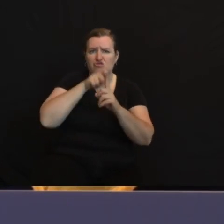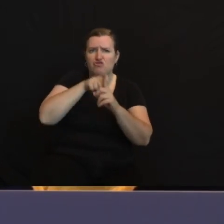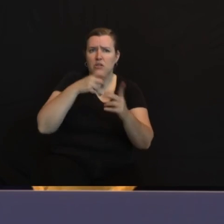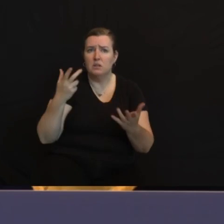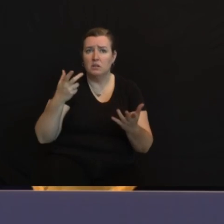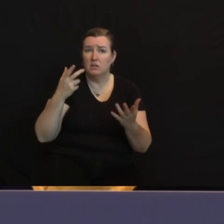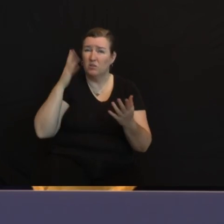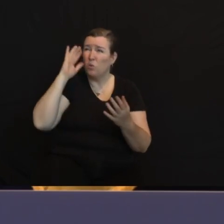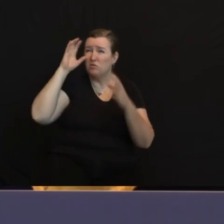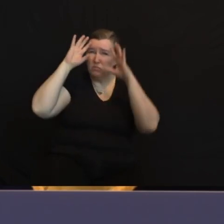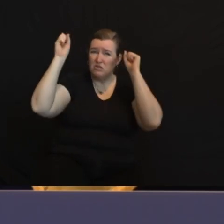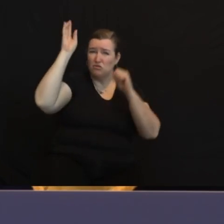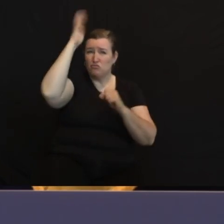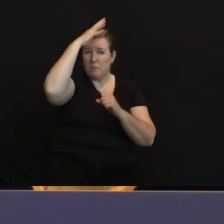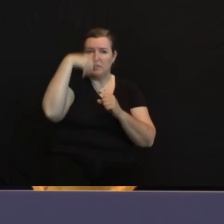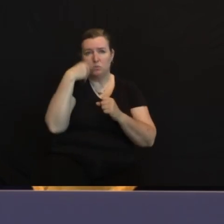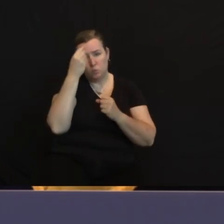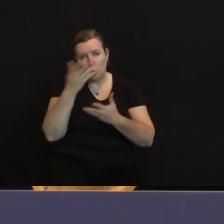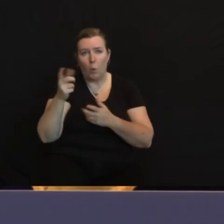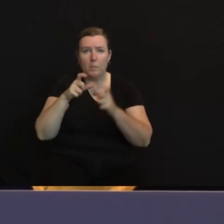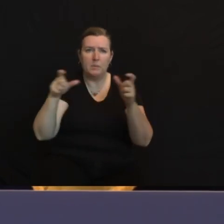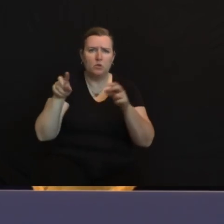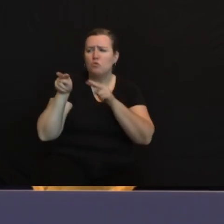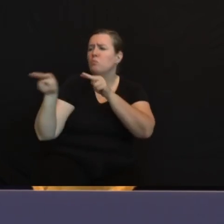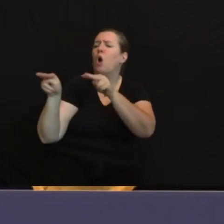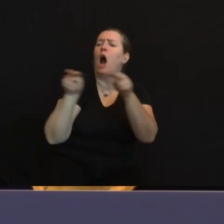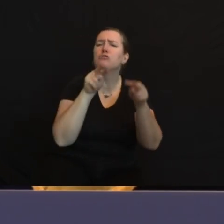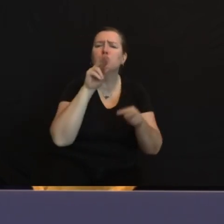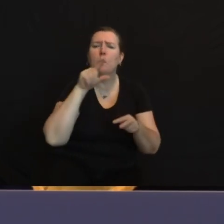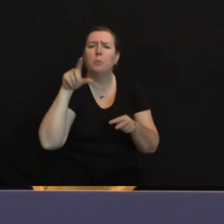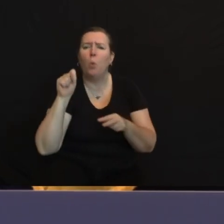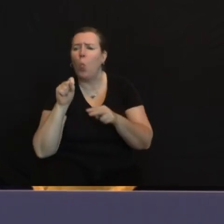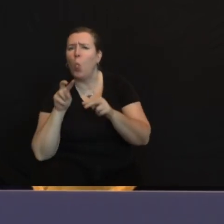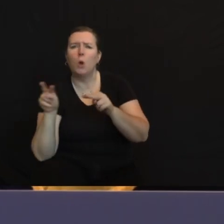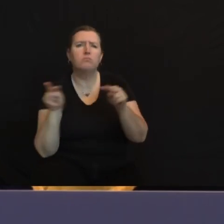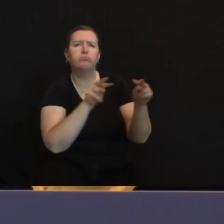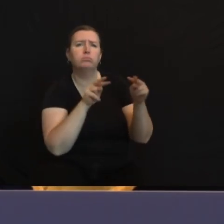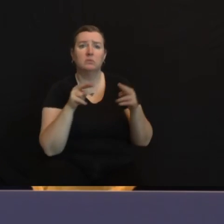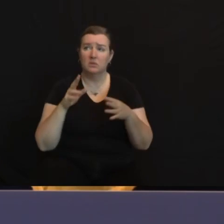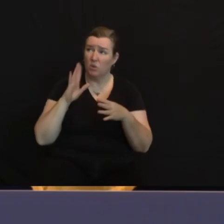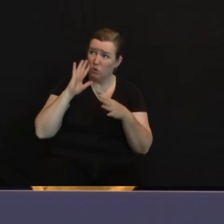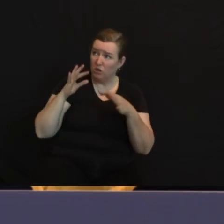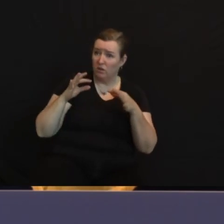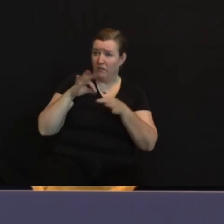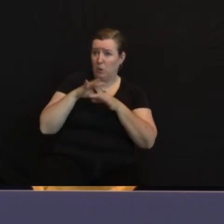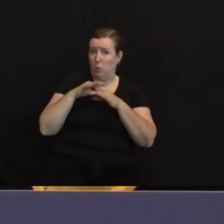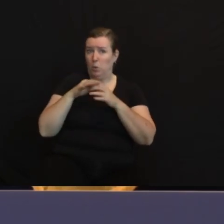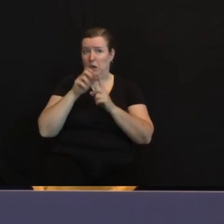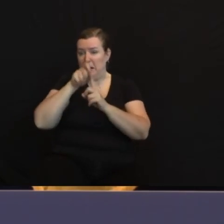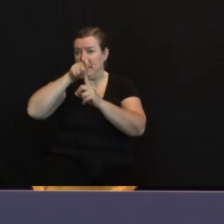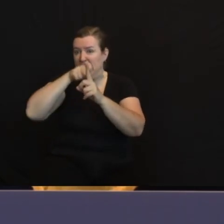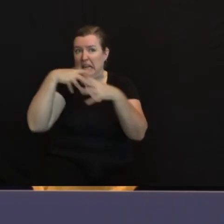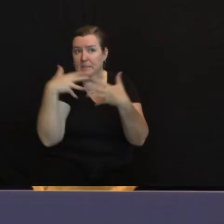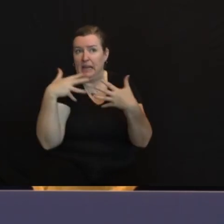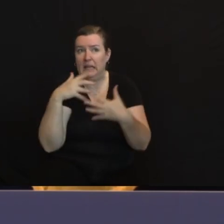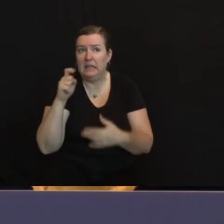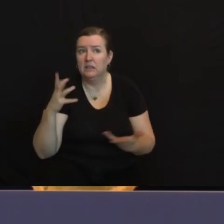are in place to protect anyone who goes to the polls on Election Day? You've touched on this a little bit,